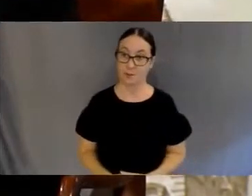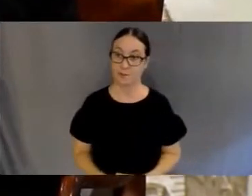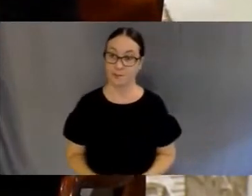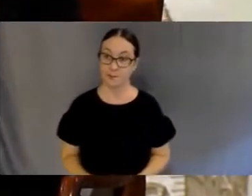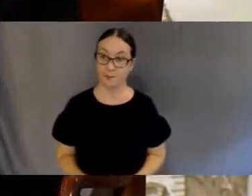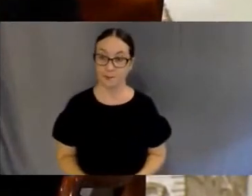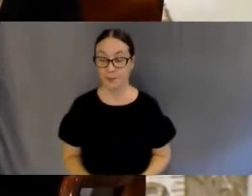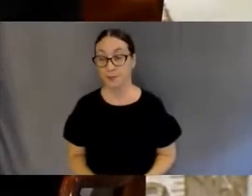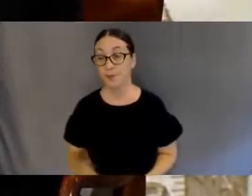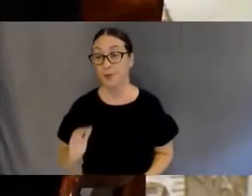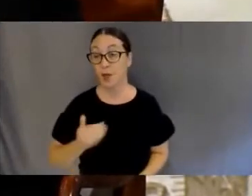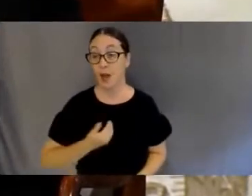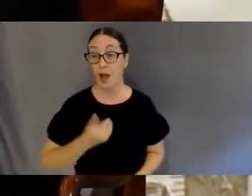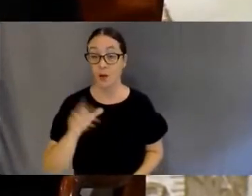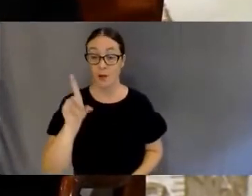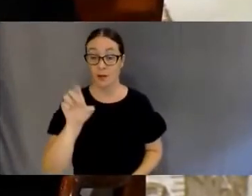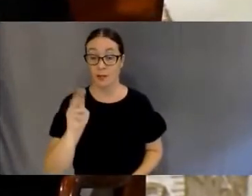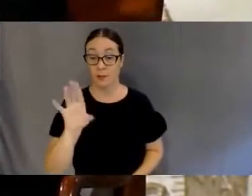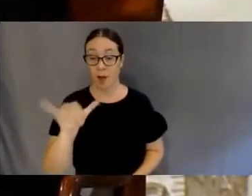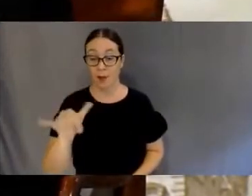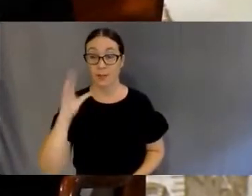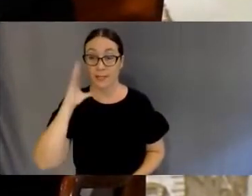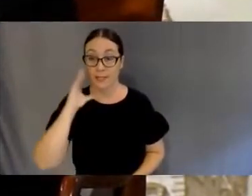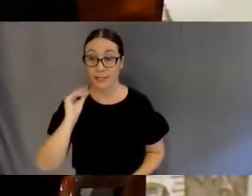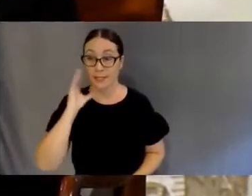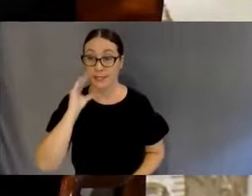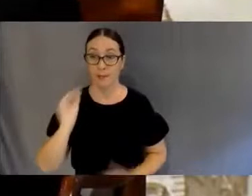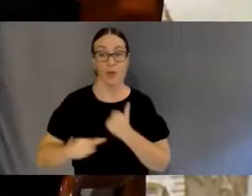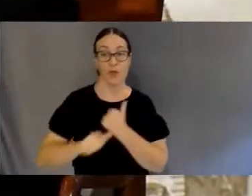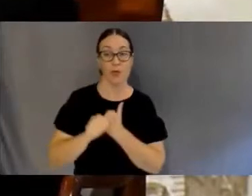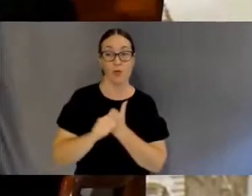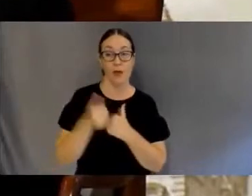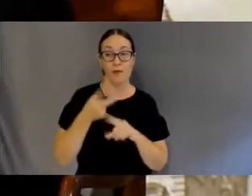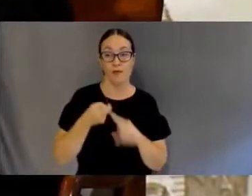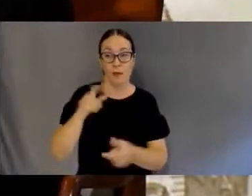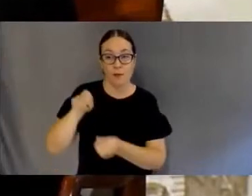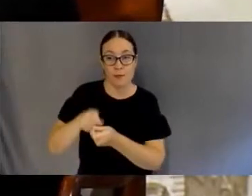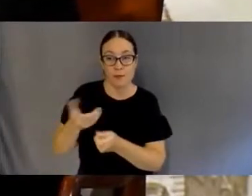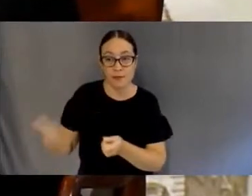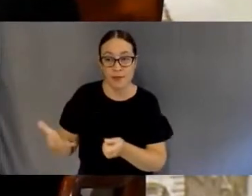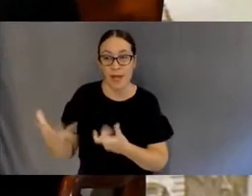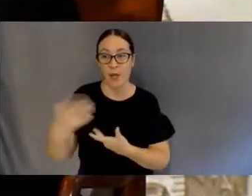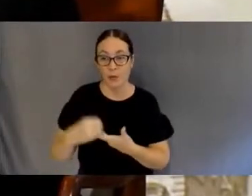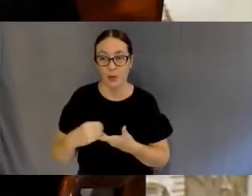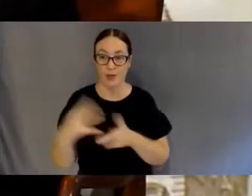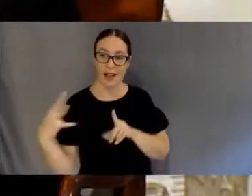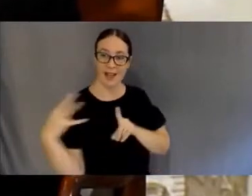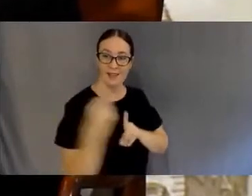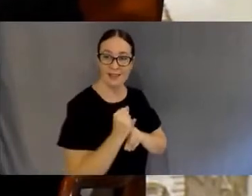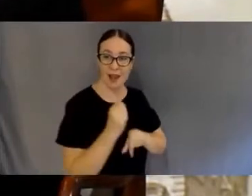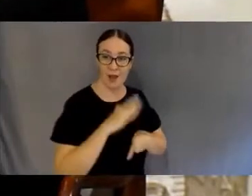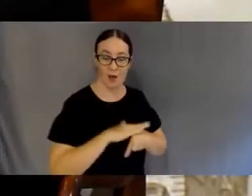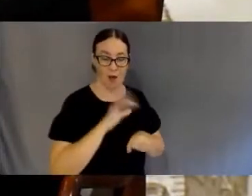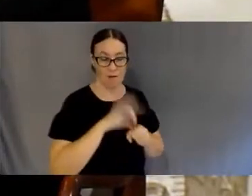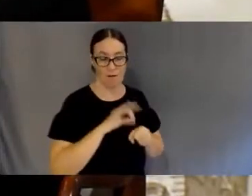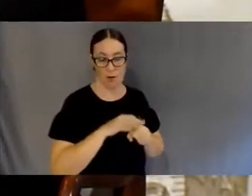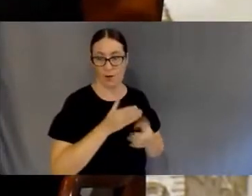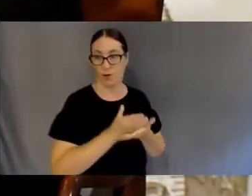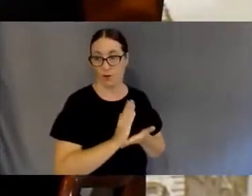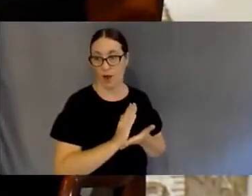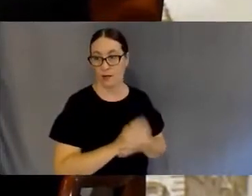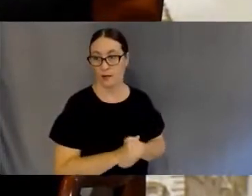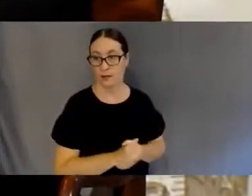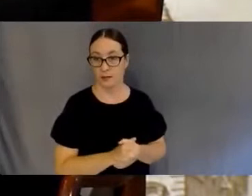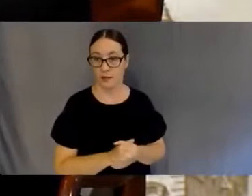Because our democracy is being threatened by certain particular things, including this attack on voting rights. And we should see